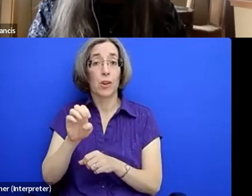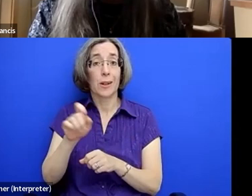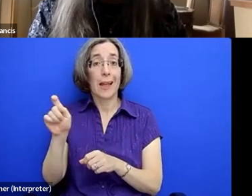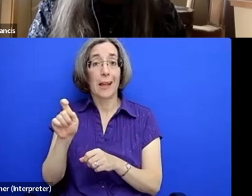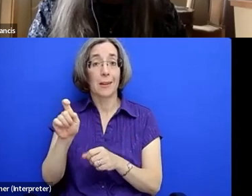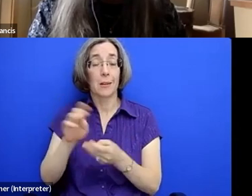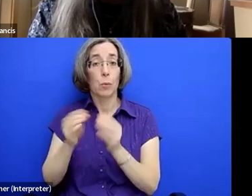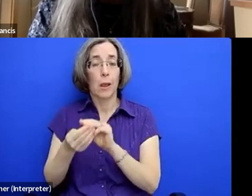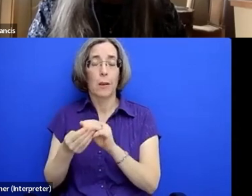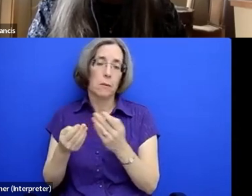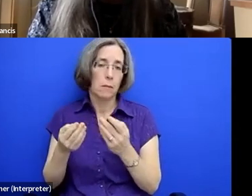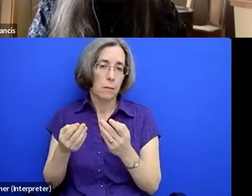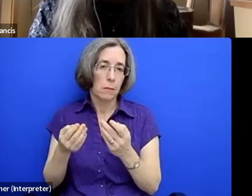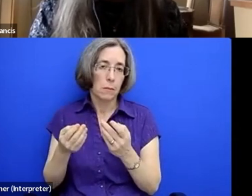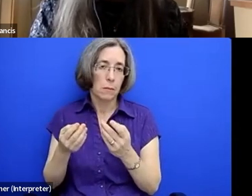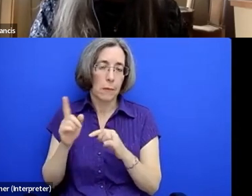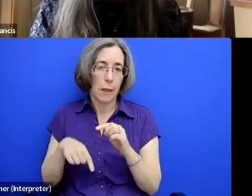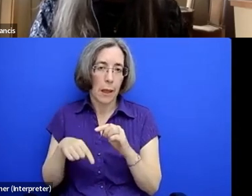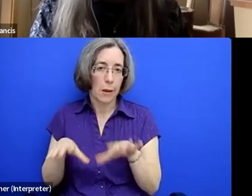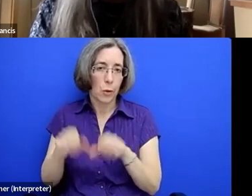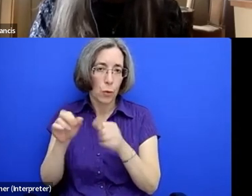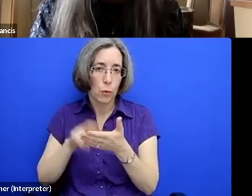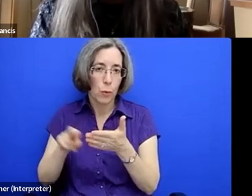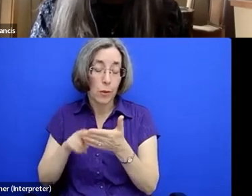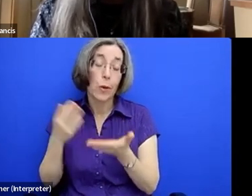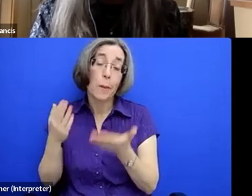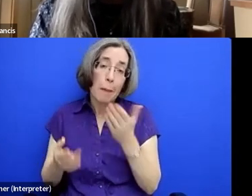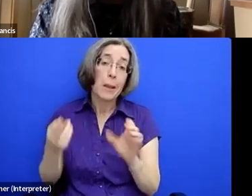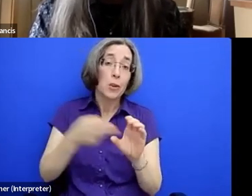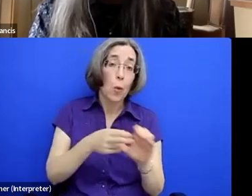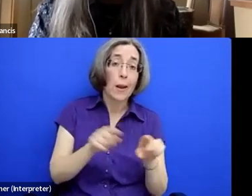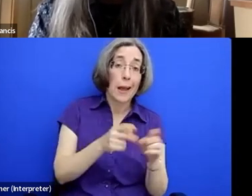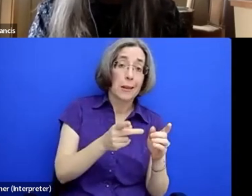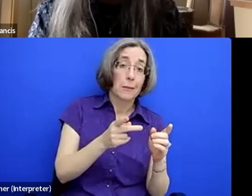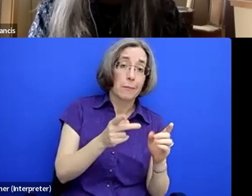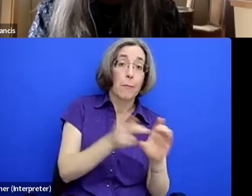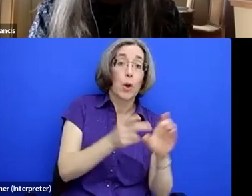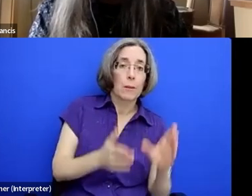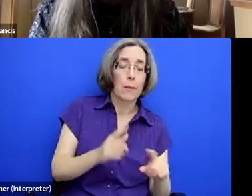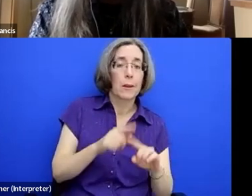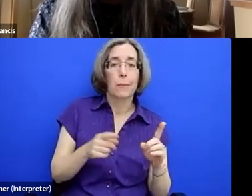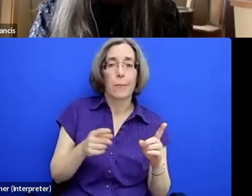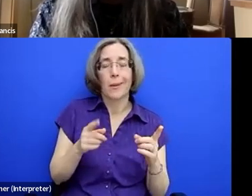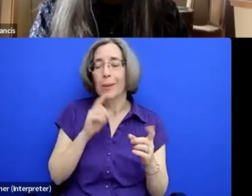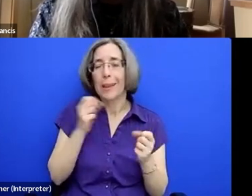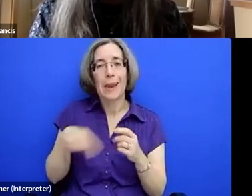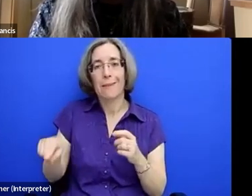except possibly as subjects. And even then, maybe not. Many don't have capacity to